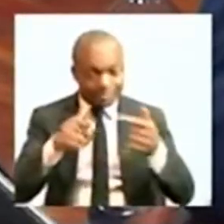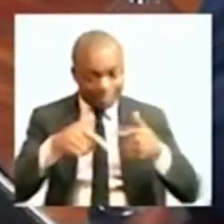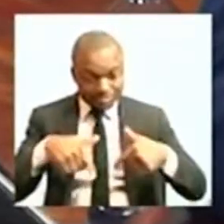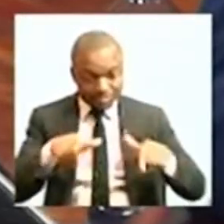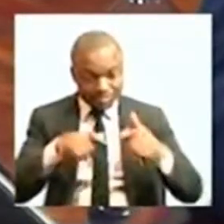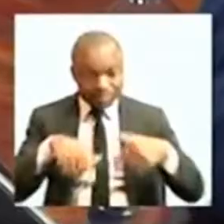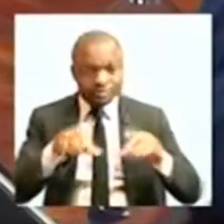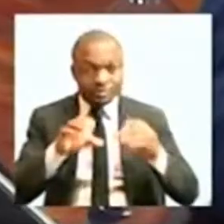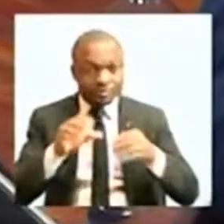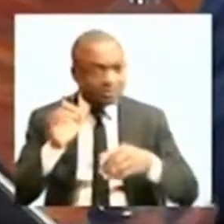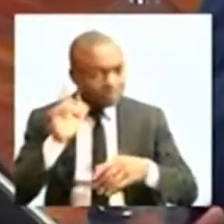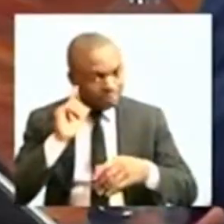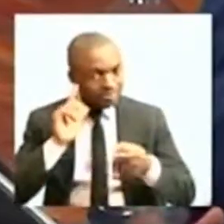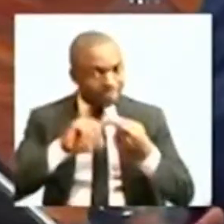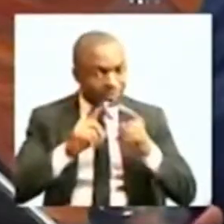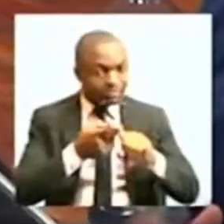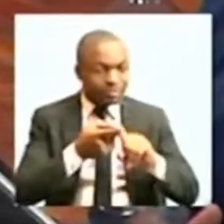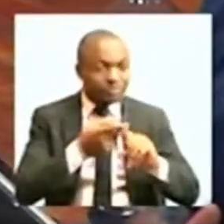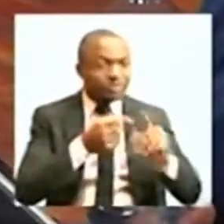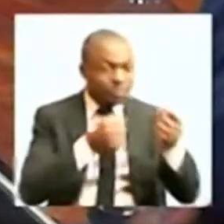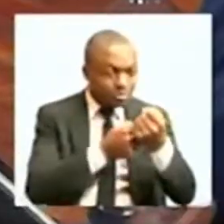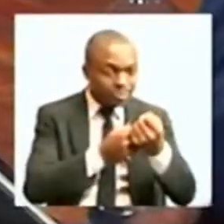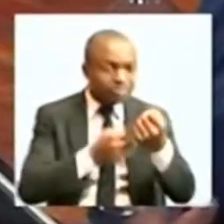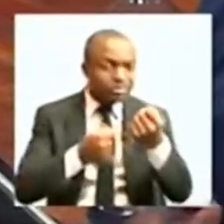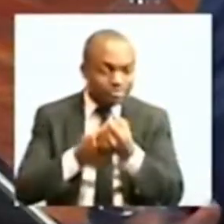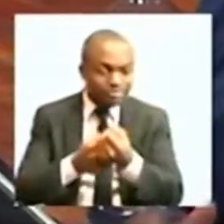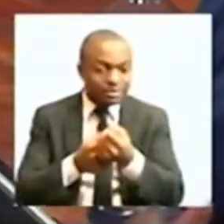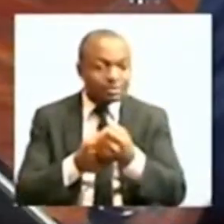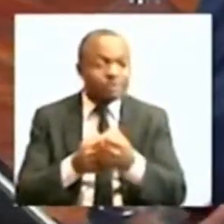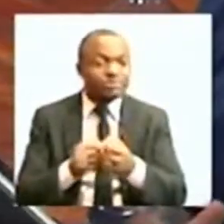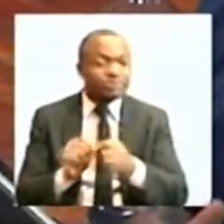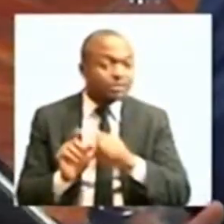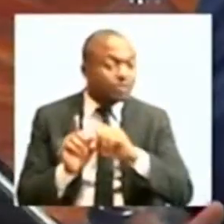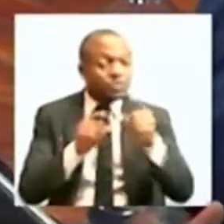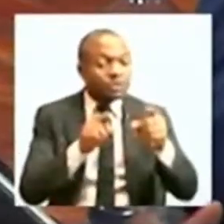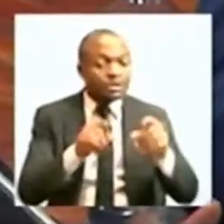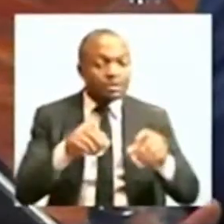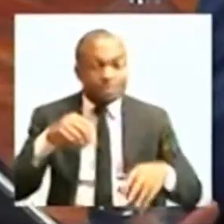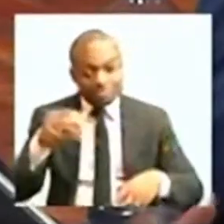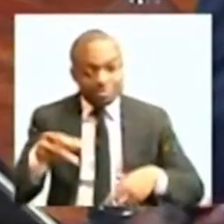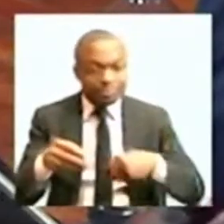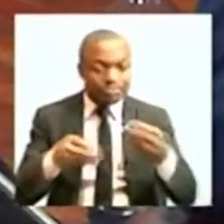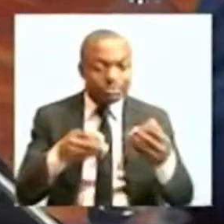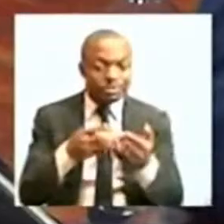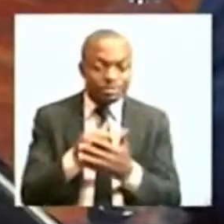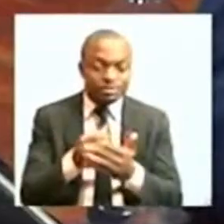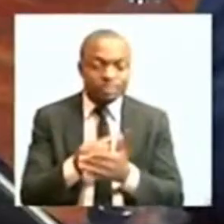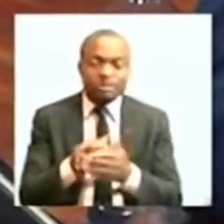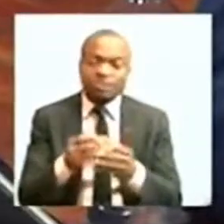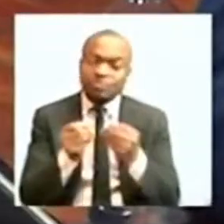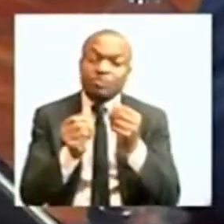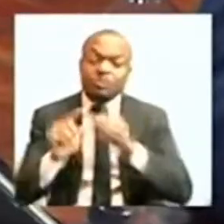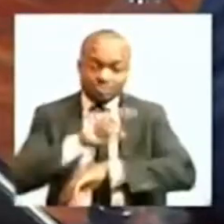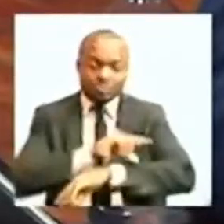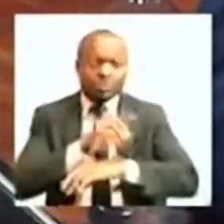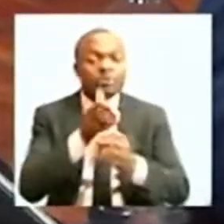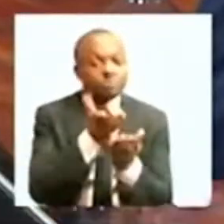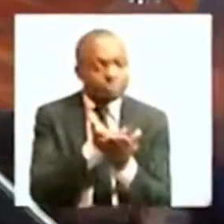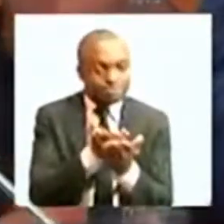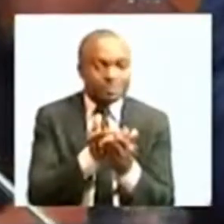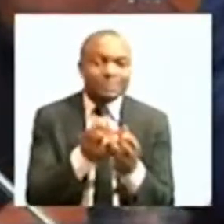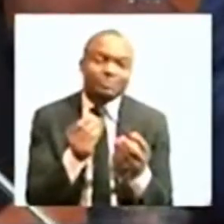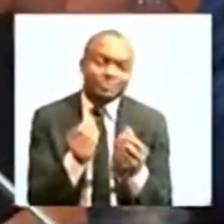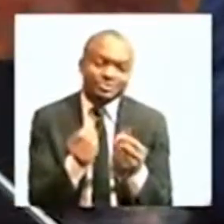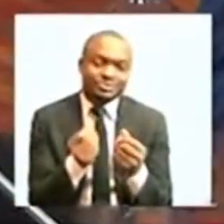heard that their friends were being funded. They went ahead and spent the money, and in a couple of days were asking for